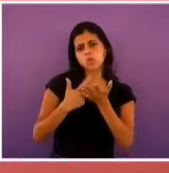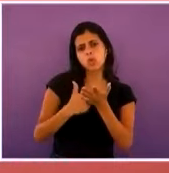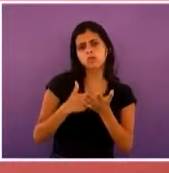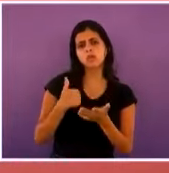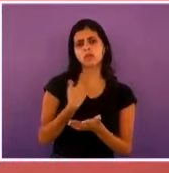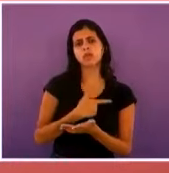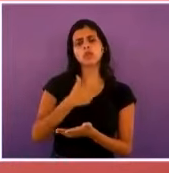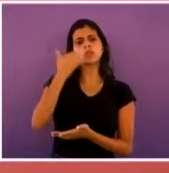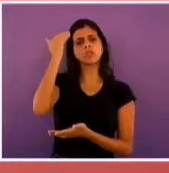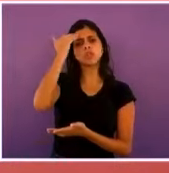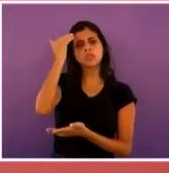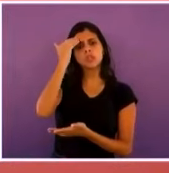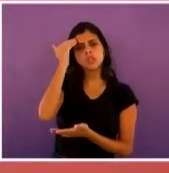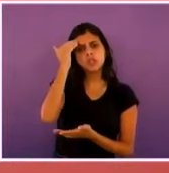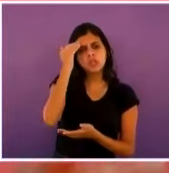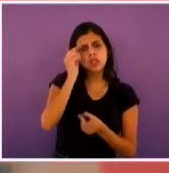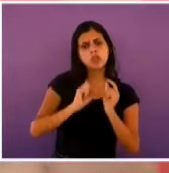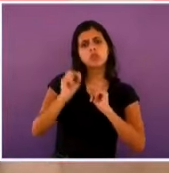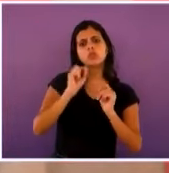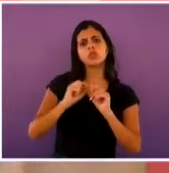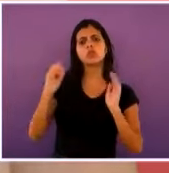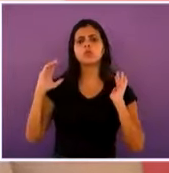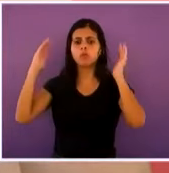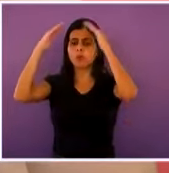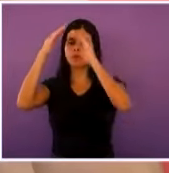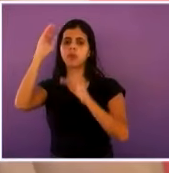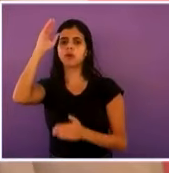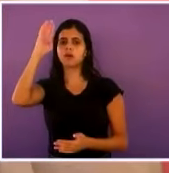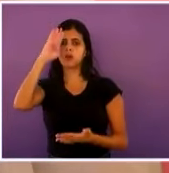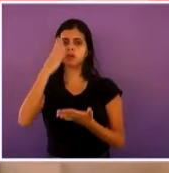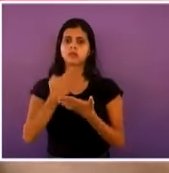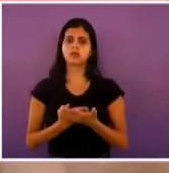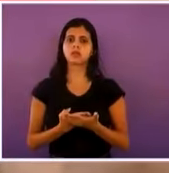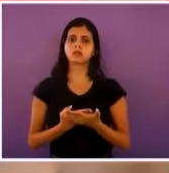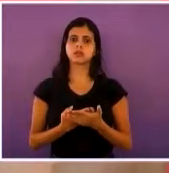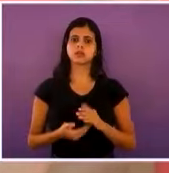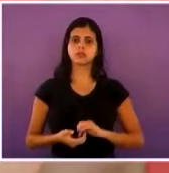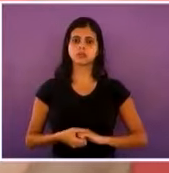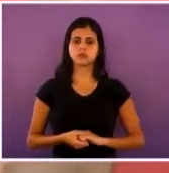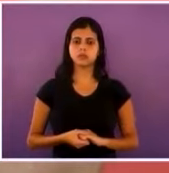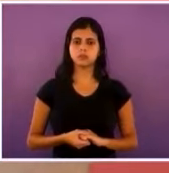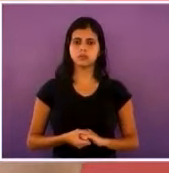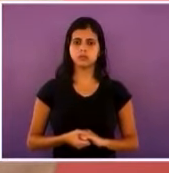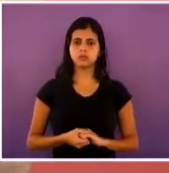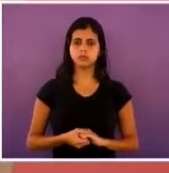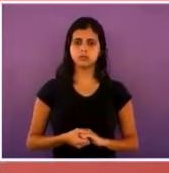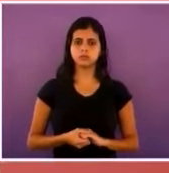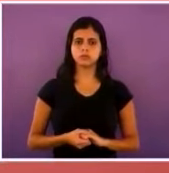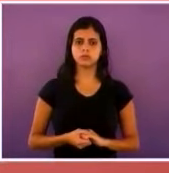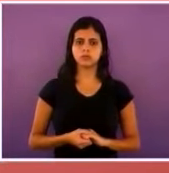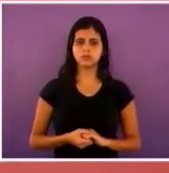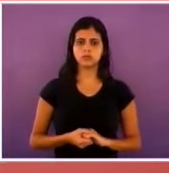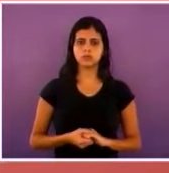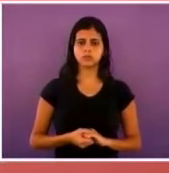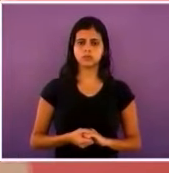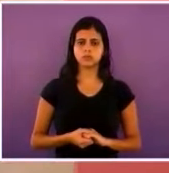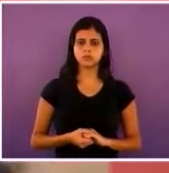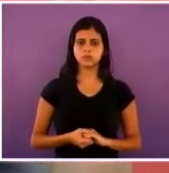fazer sentido daquilo que ele acredita. And one important writing that he was involved in goes back to